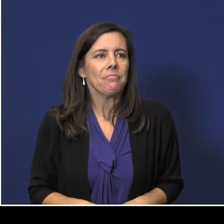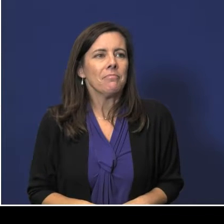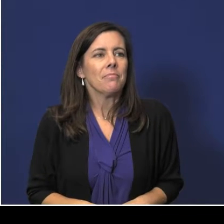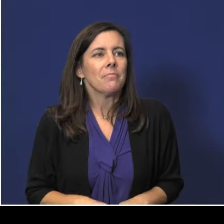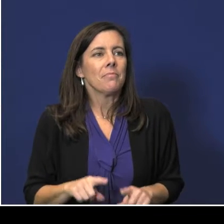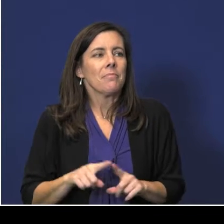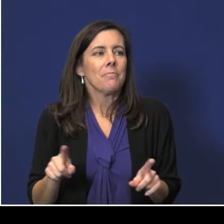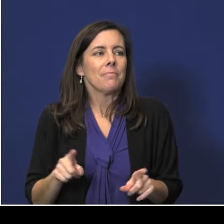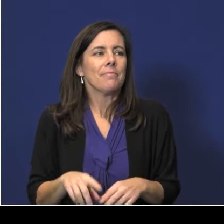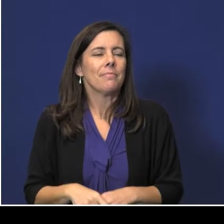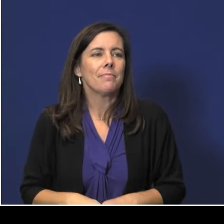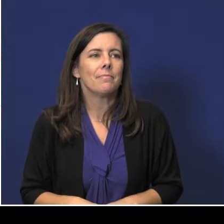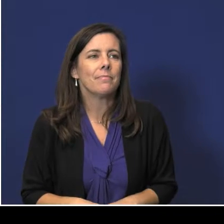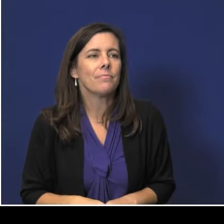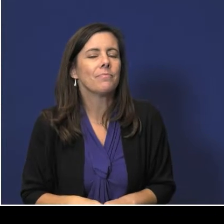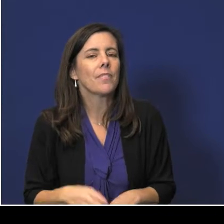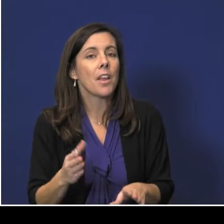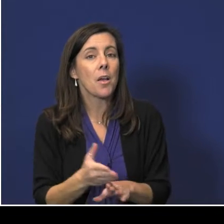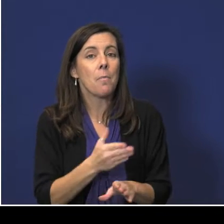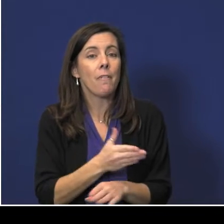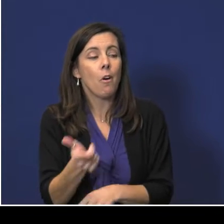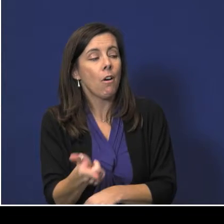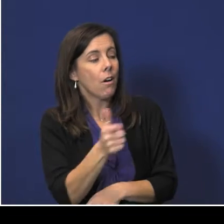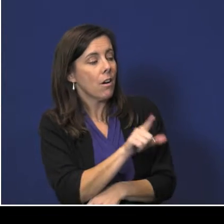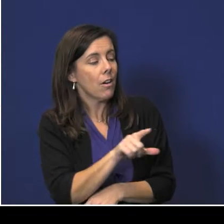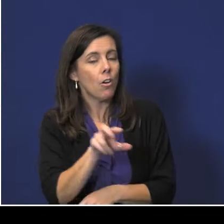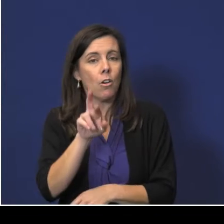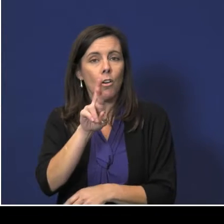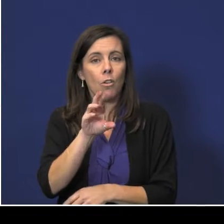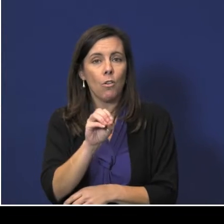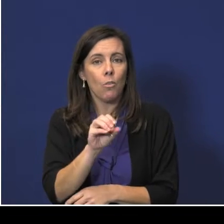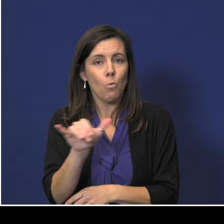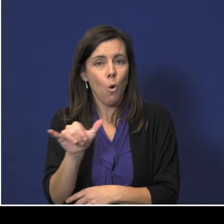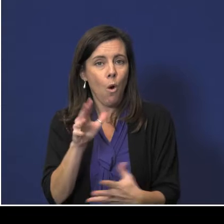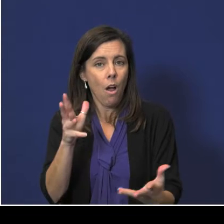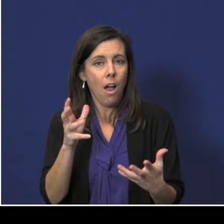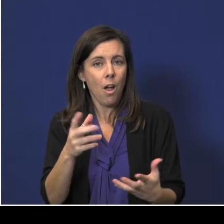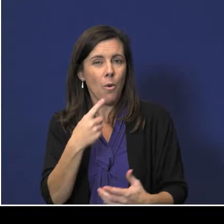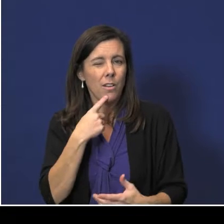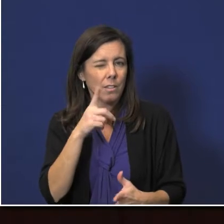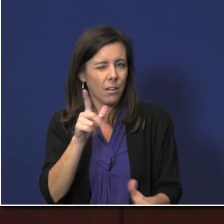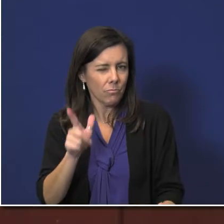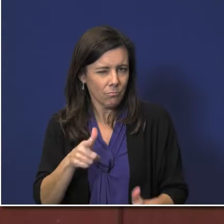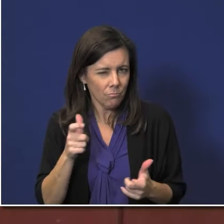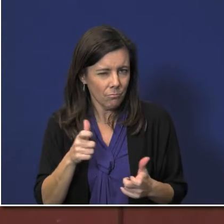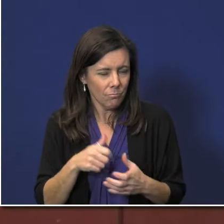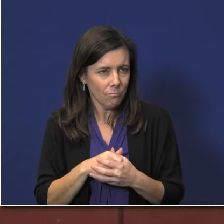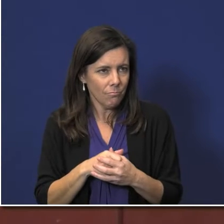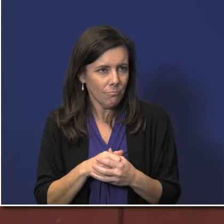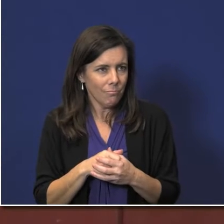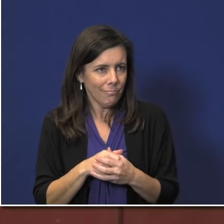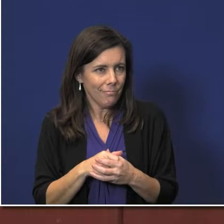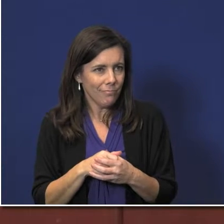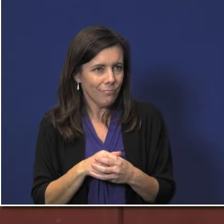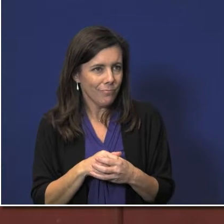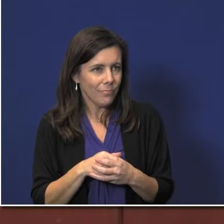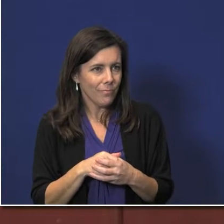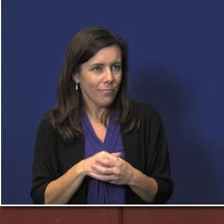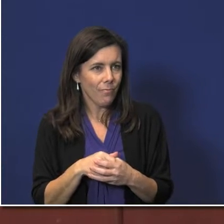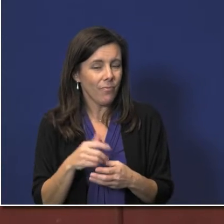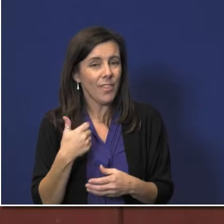Before I turn it over to Roy, I do want to say very quickly that we're losing